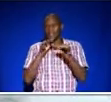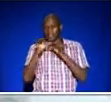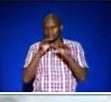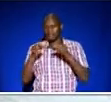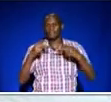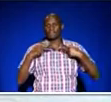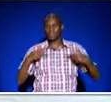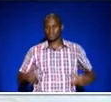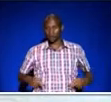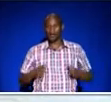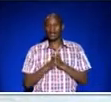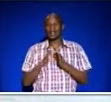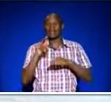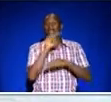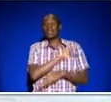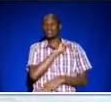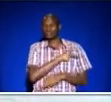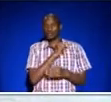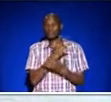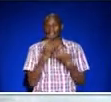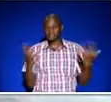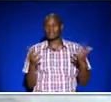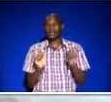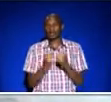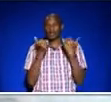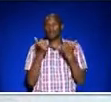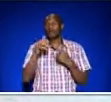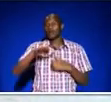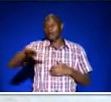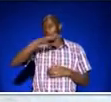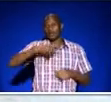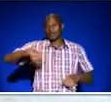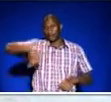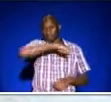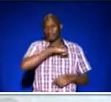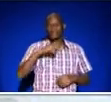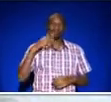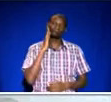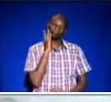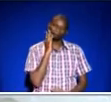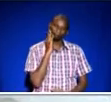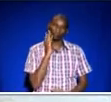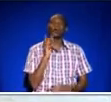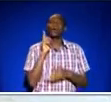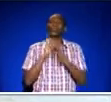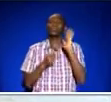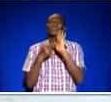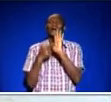natural phenomena that happens around us every day. So what are the examples of this